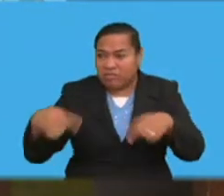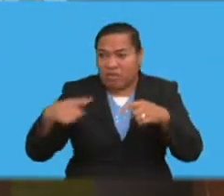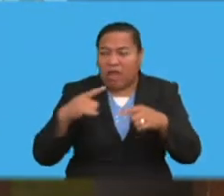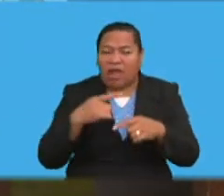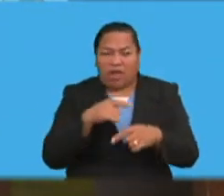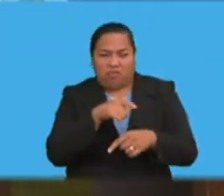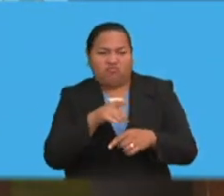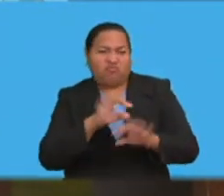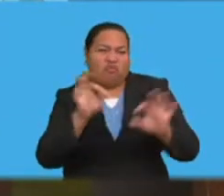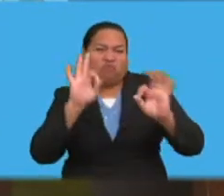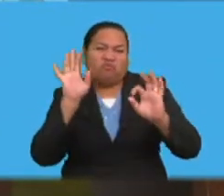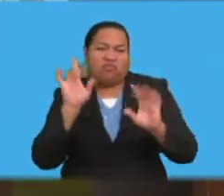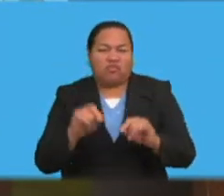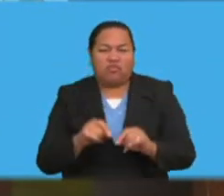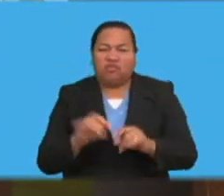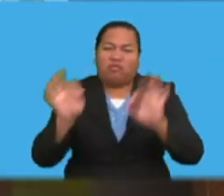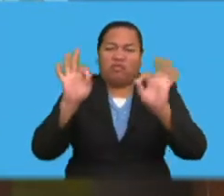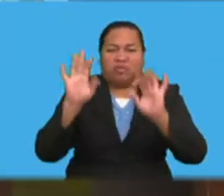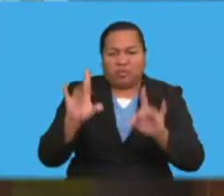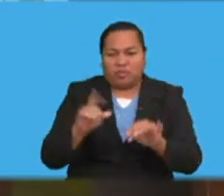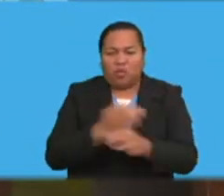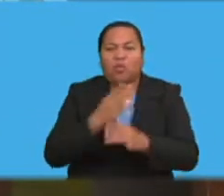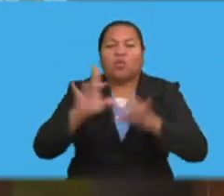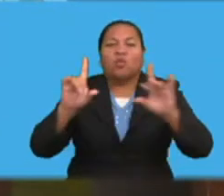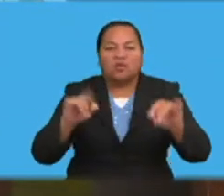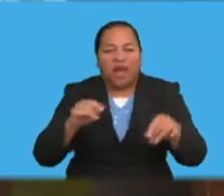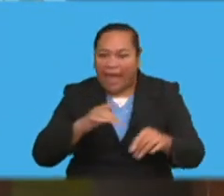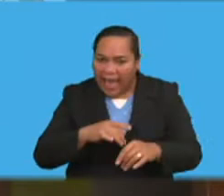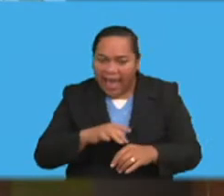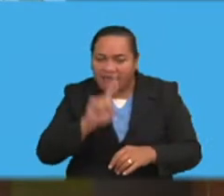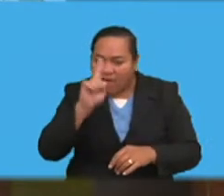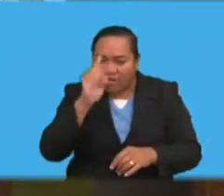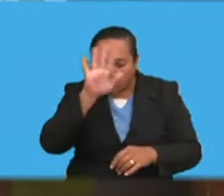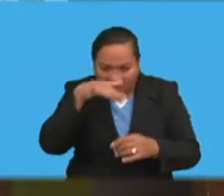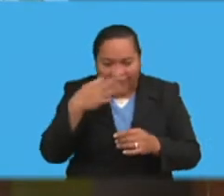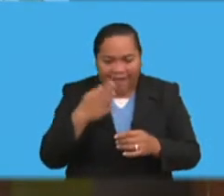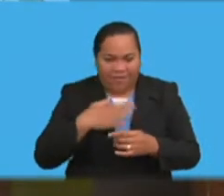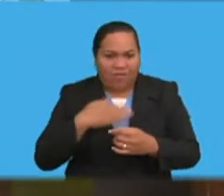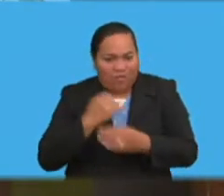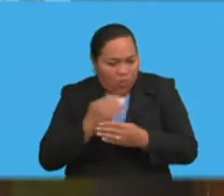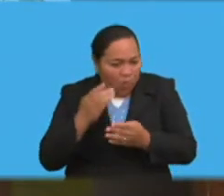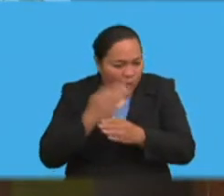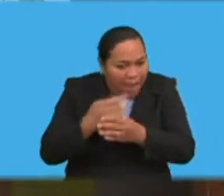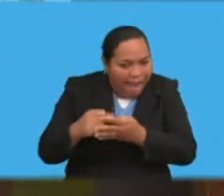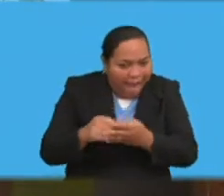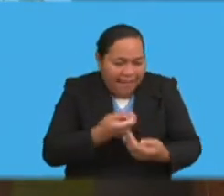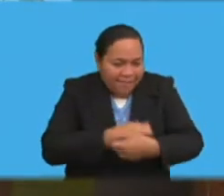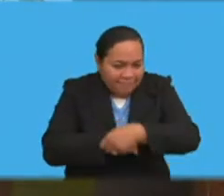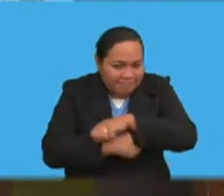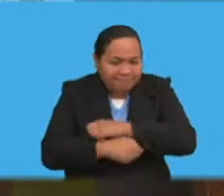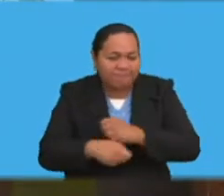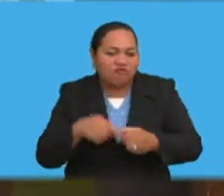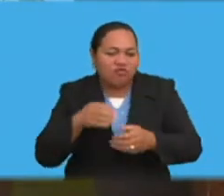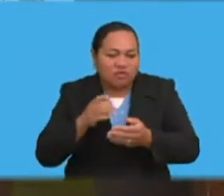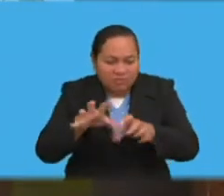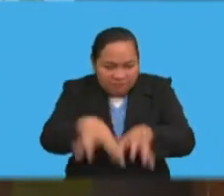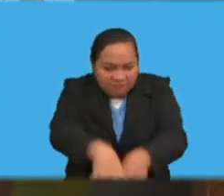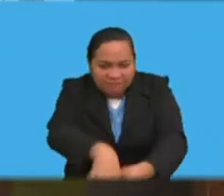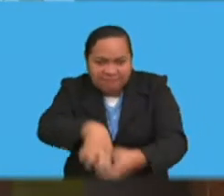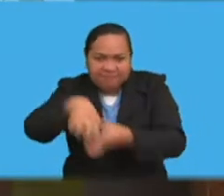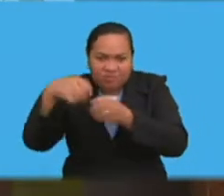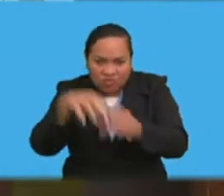Speaker, I think they should check with us and get the facts right, that this amount of major work has been undertaken, Madam